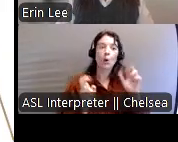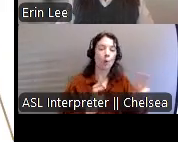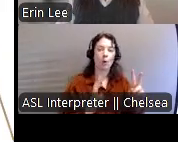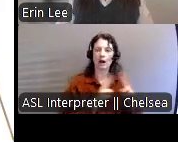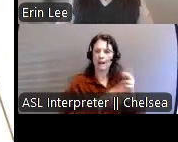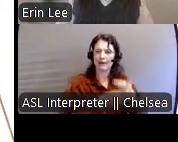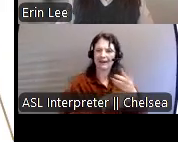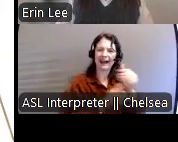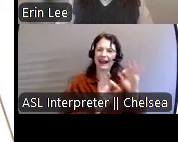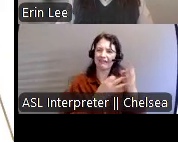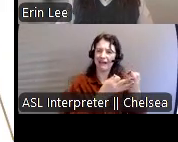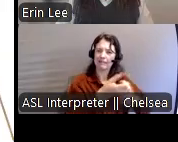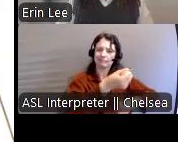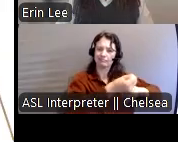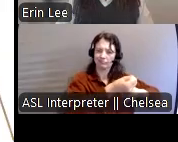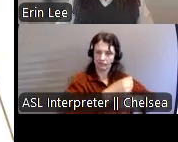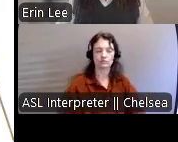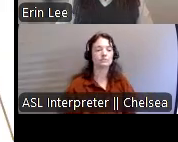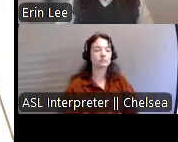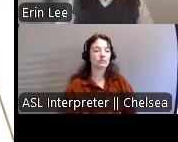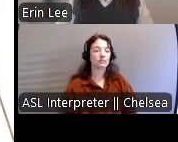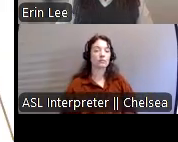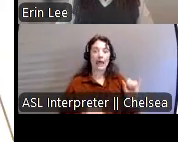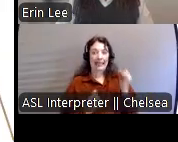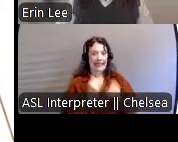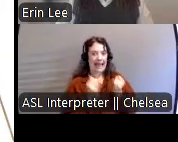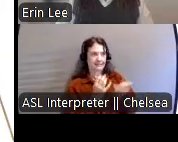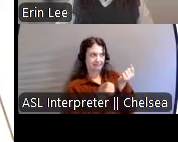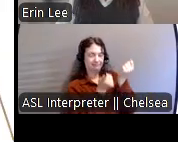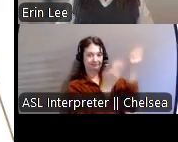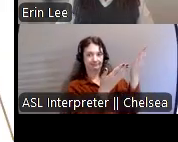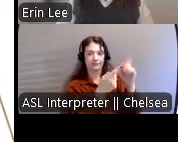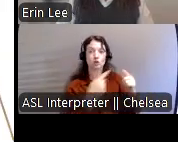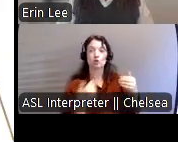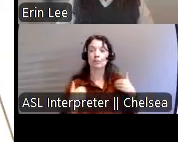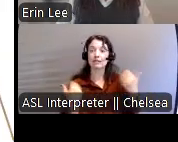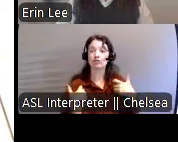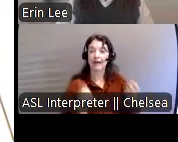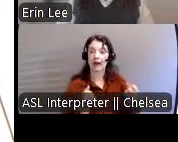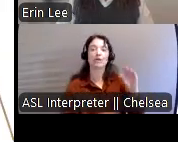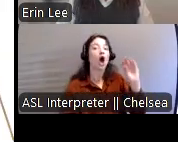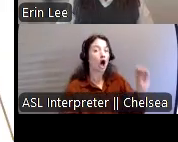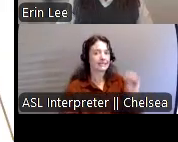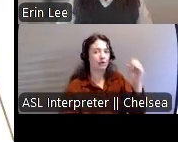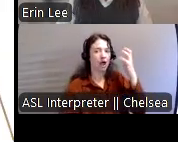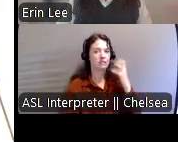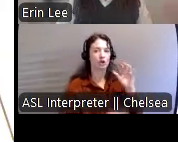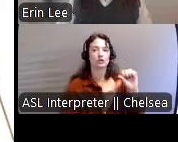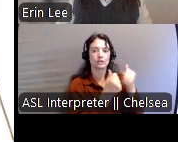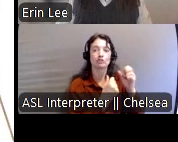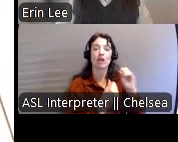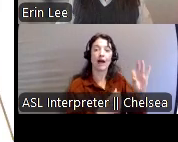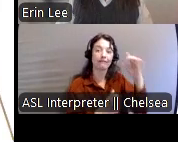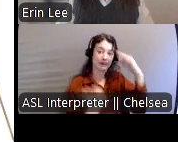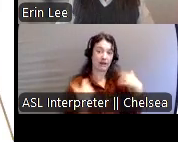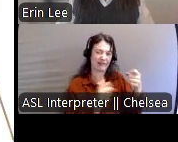supports. Almost lastly, to the Ministry of Health, specifically in the Ontario Hospital Association of Mental Health,